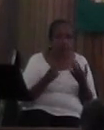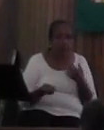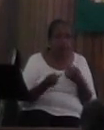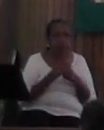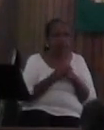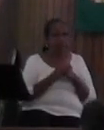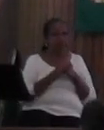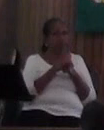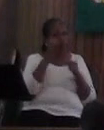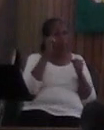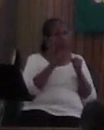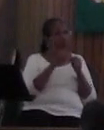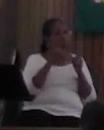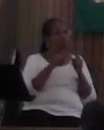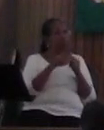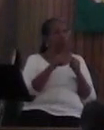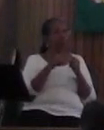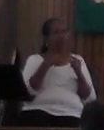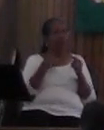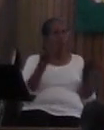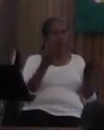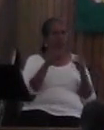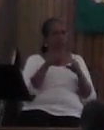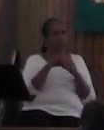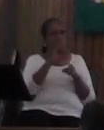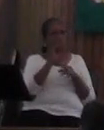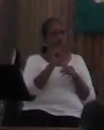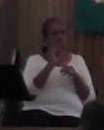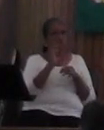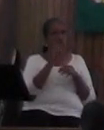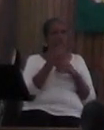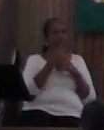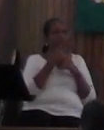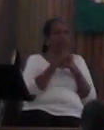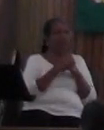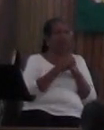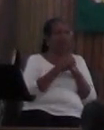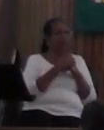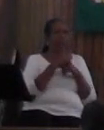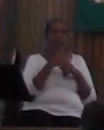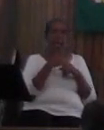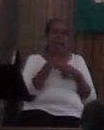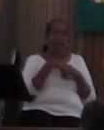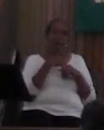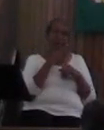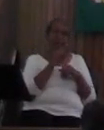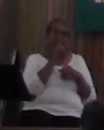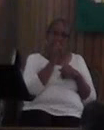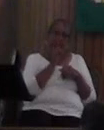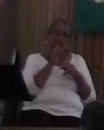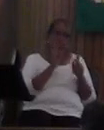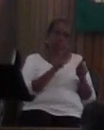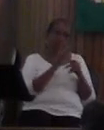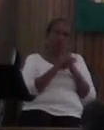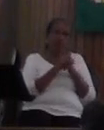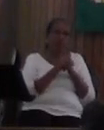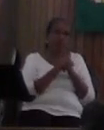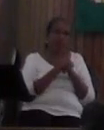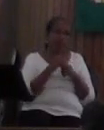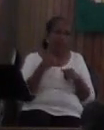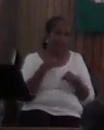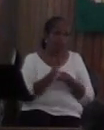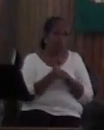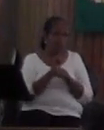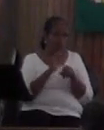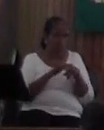remember that when I was here in June, I mentioned that I am not a patient person. And I'm working on that. I'm working on